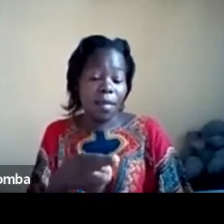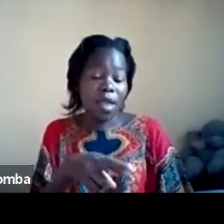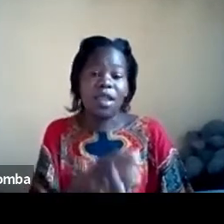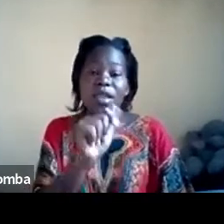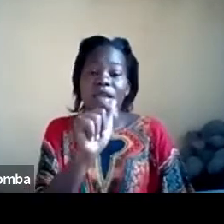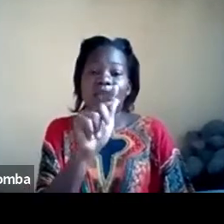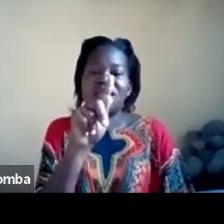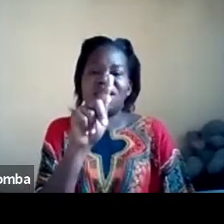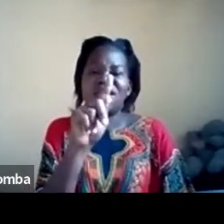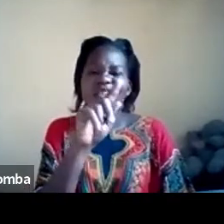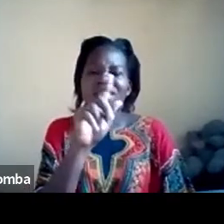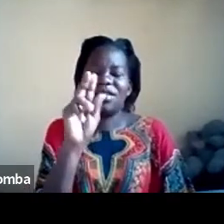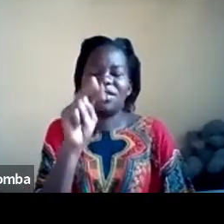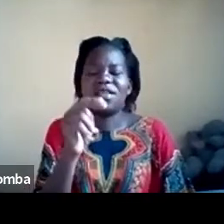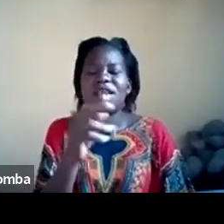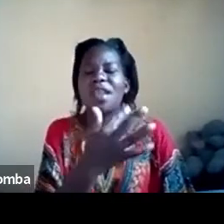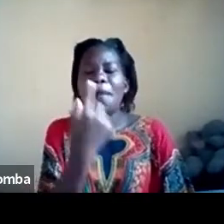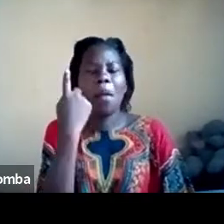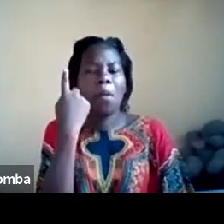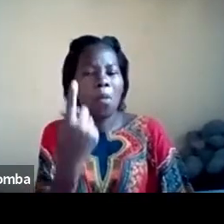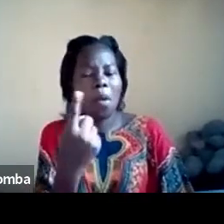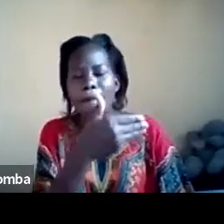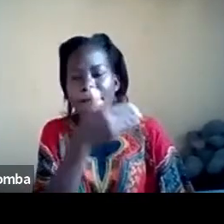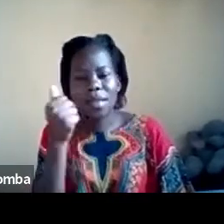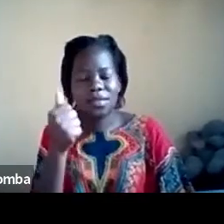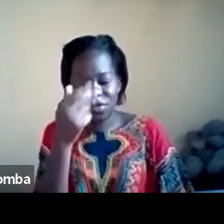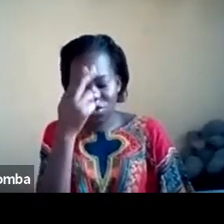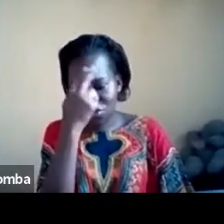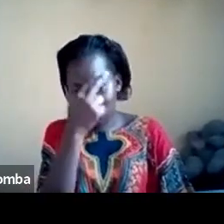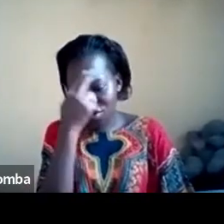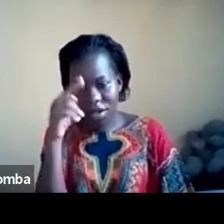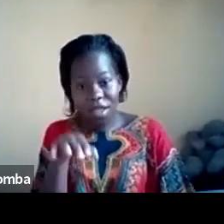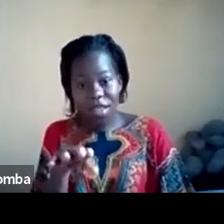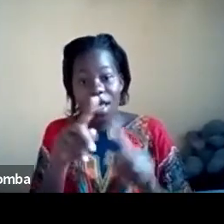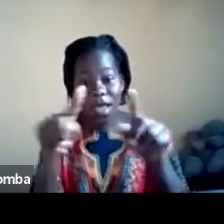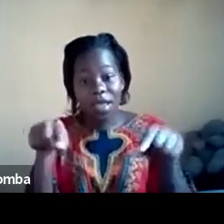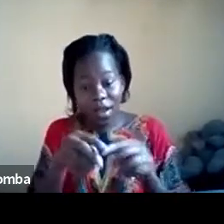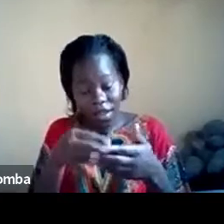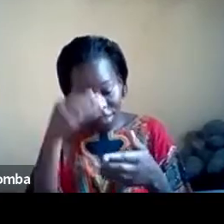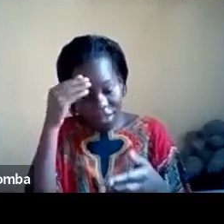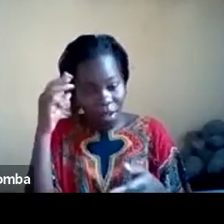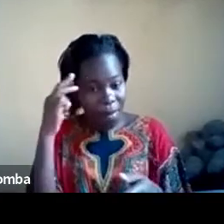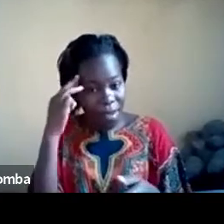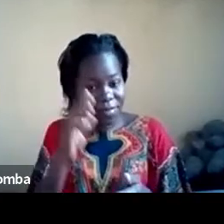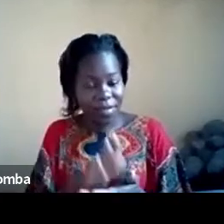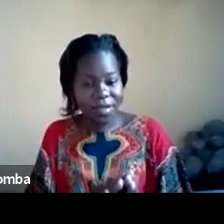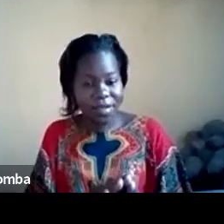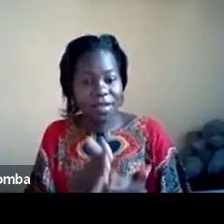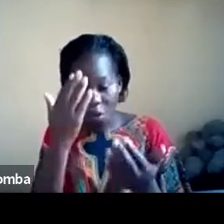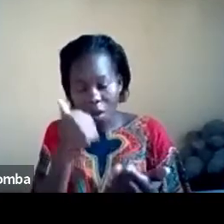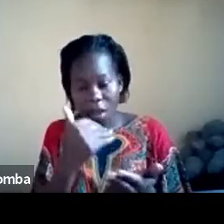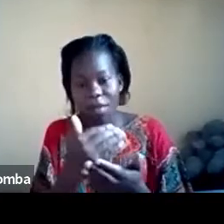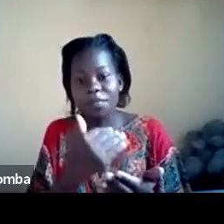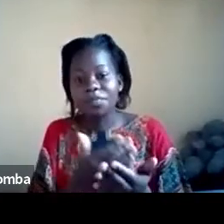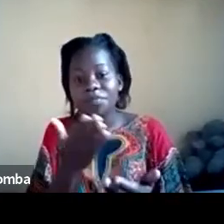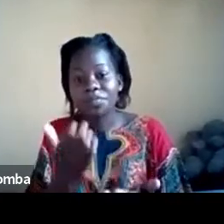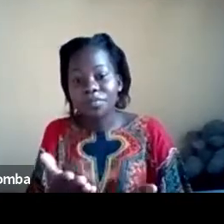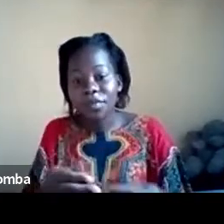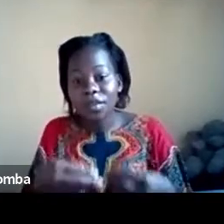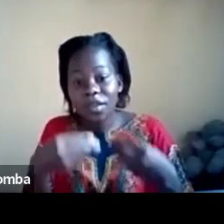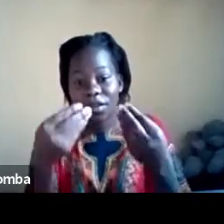#1, student in her class, in her master's class. And as a result, she was offered an opportunity to work